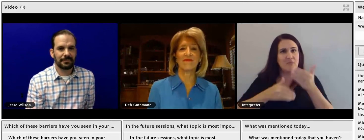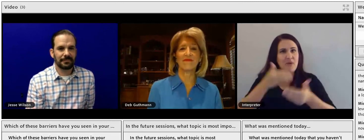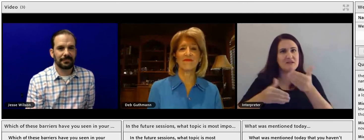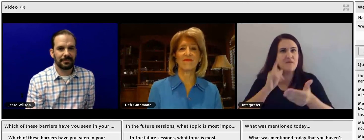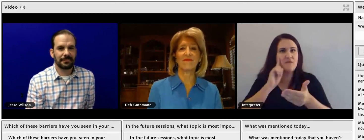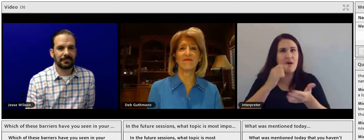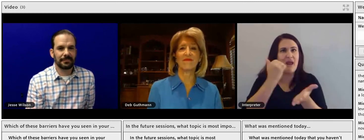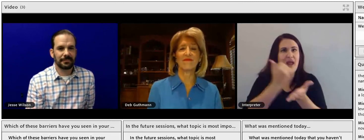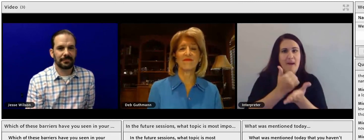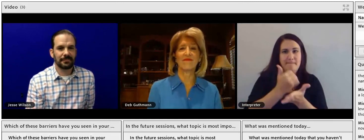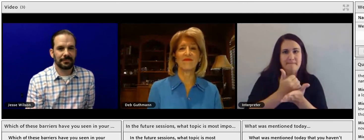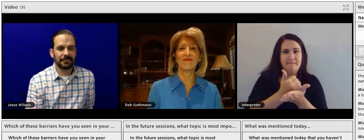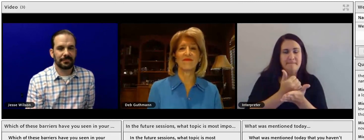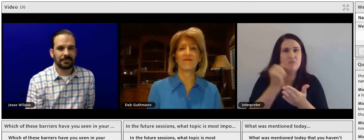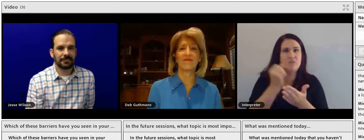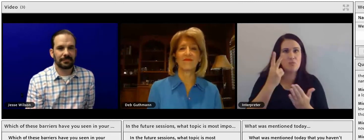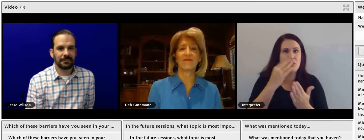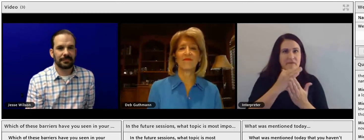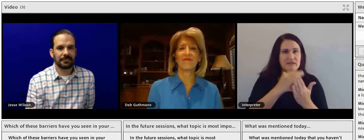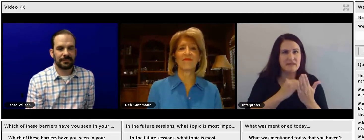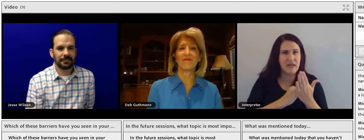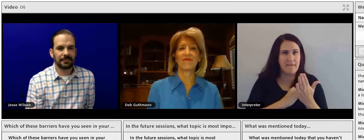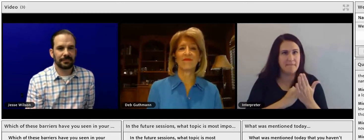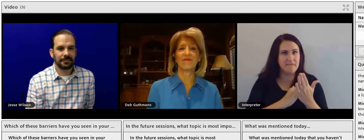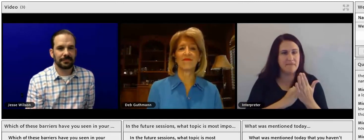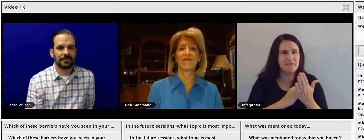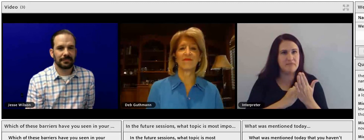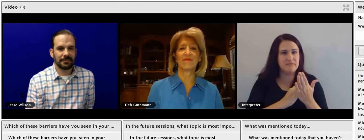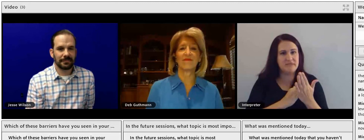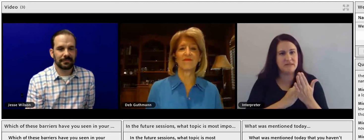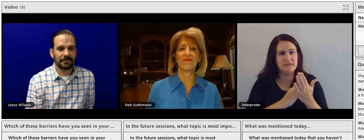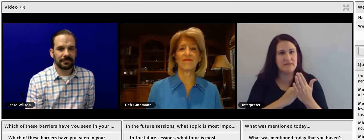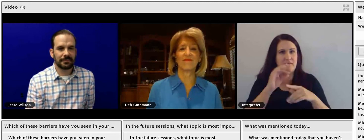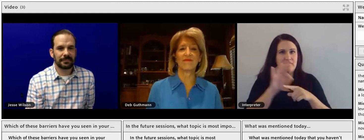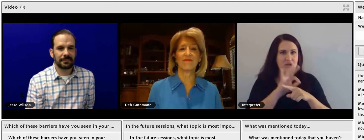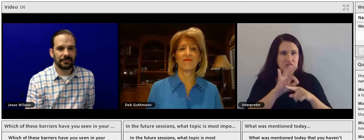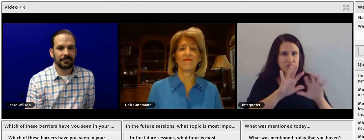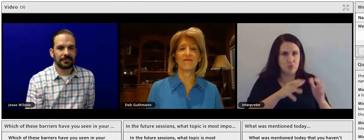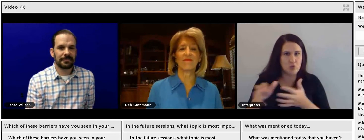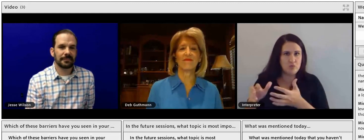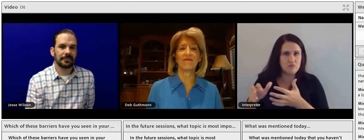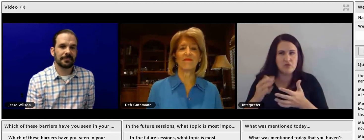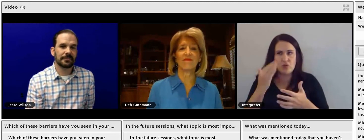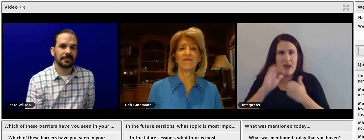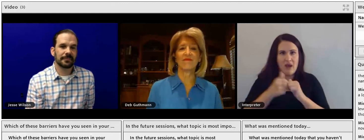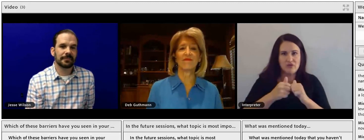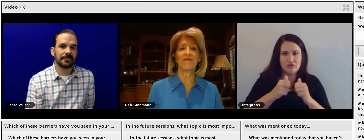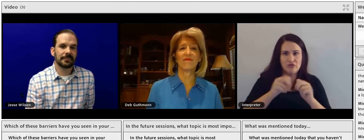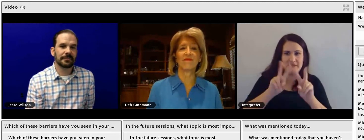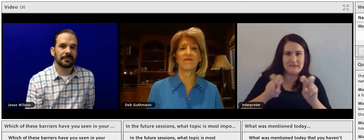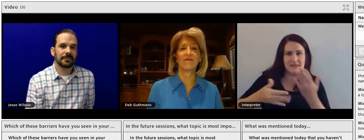those 12-step boards or functioning groups to know how to best interact